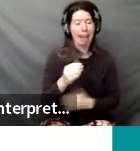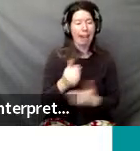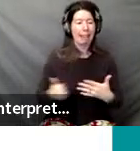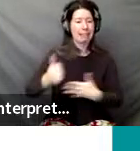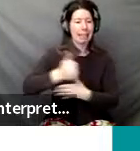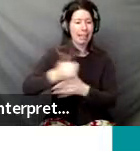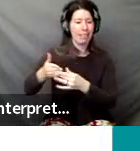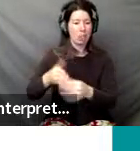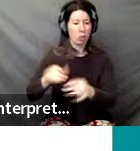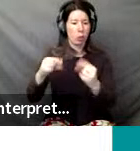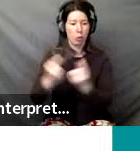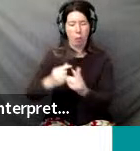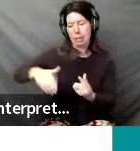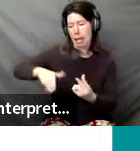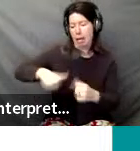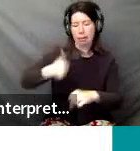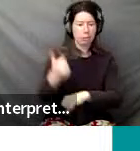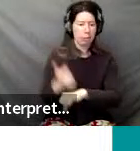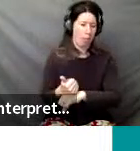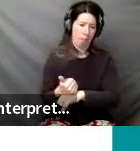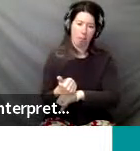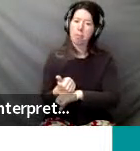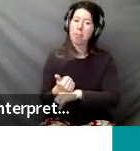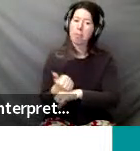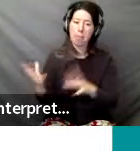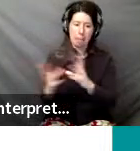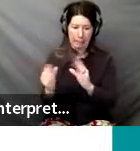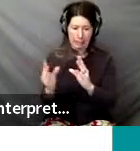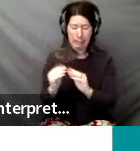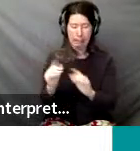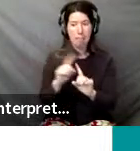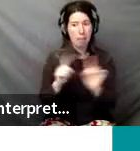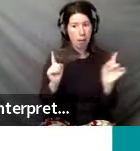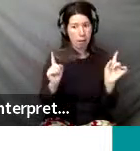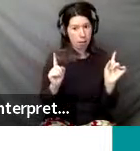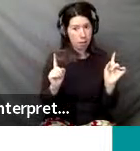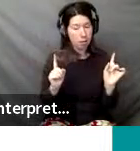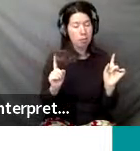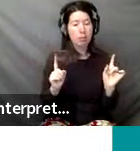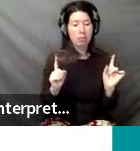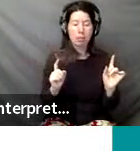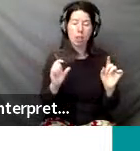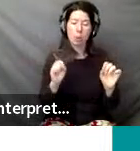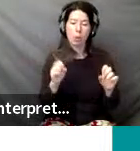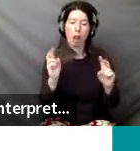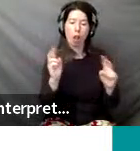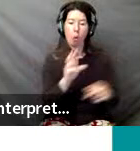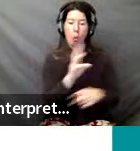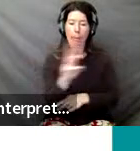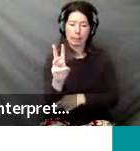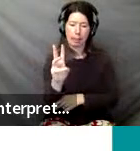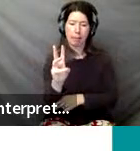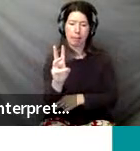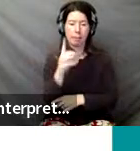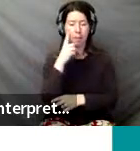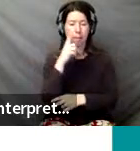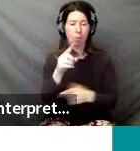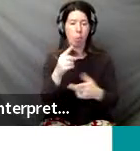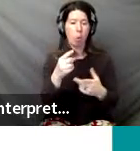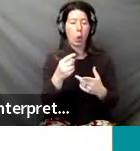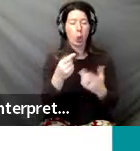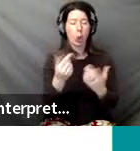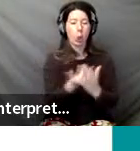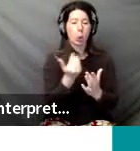meetings have not been scheduled, but do take a look at the website for those